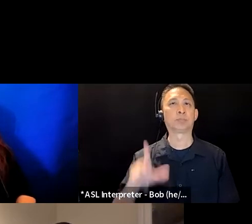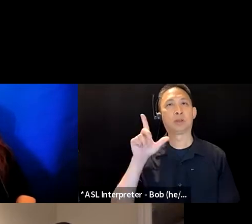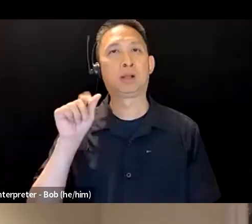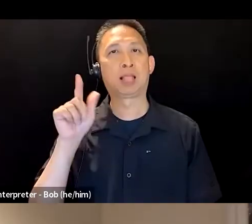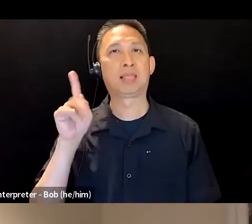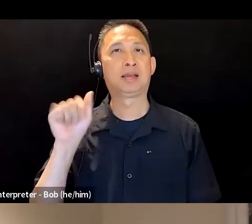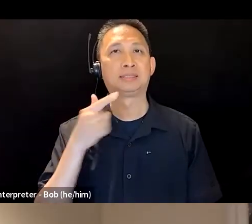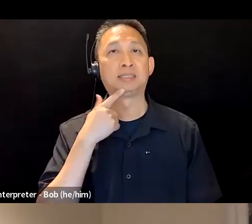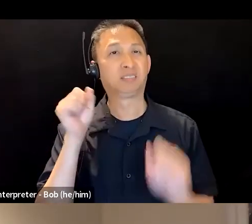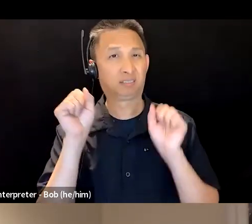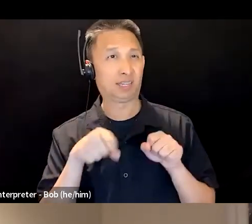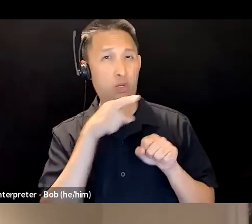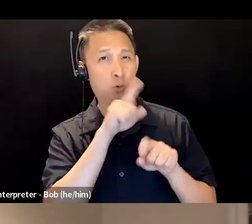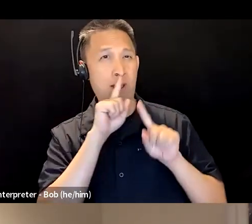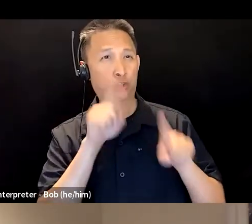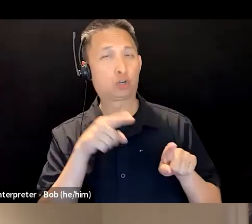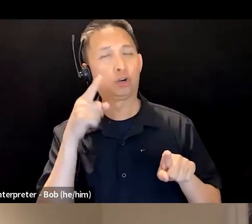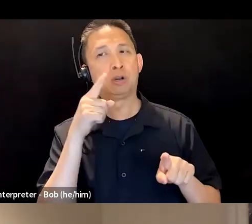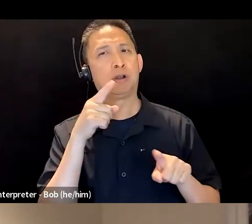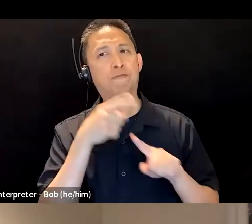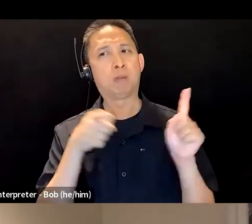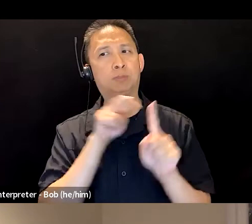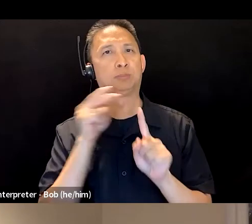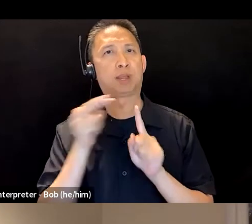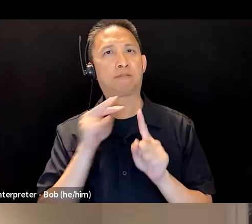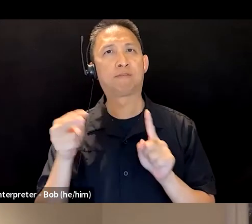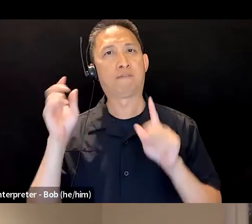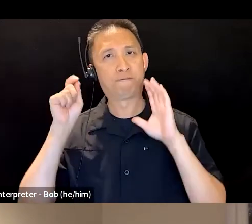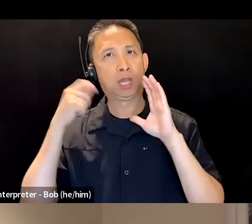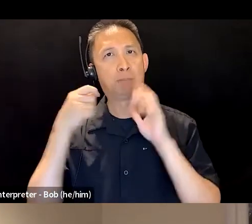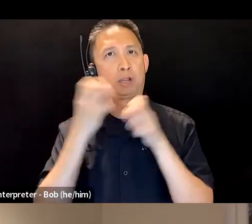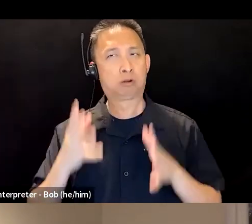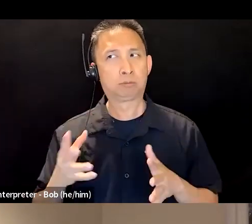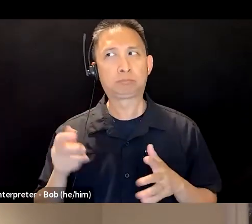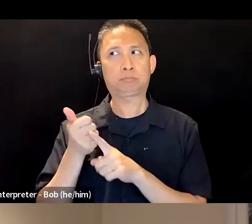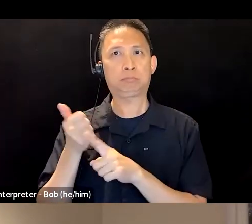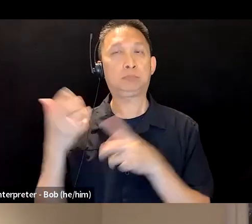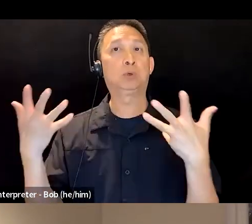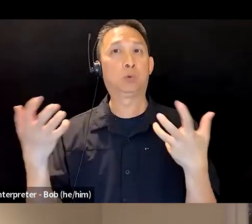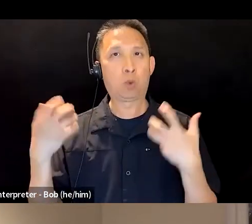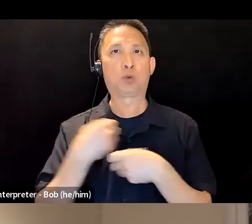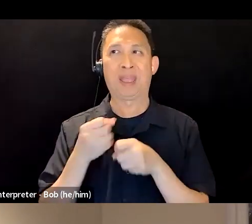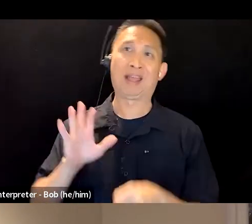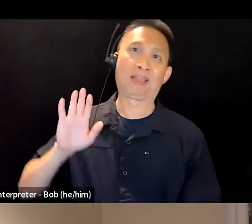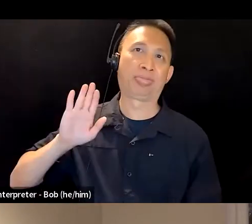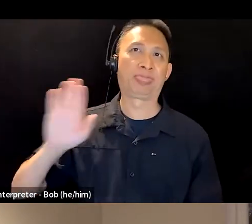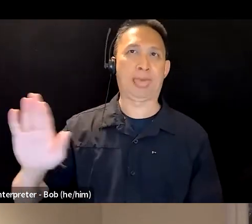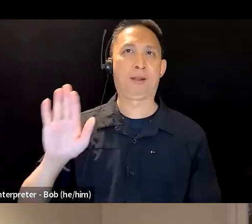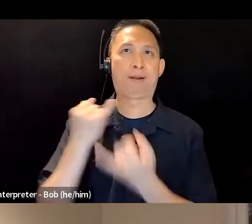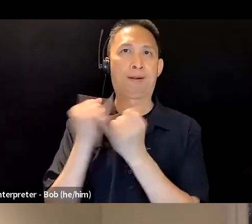from the perspective of a filmmaker wanting to make the kind of film you want to make in terms